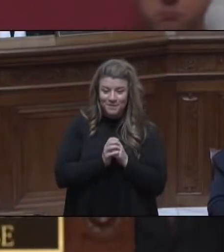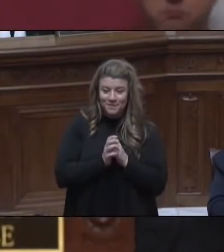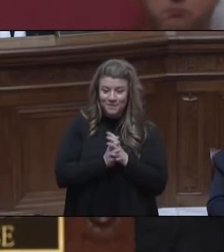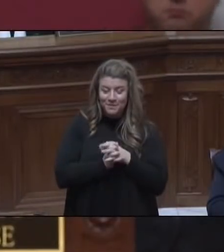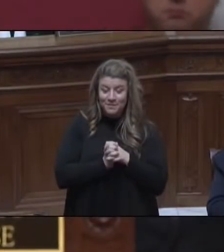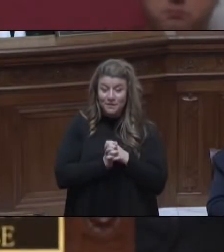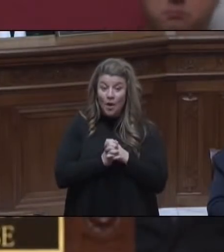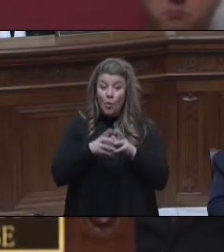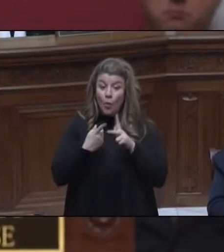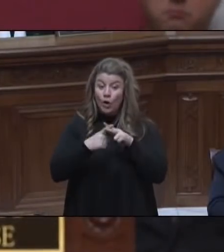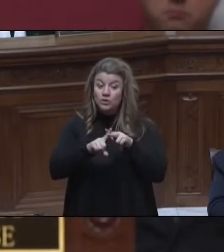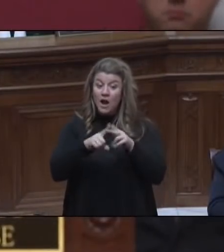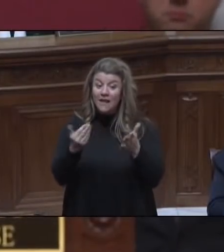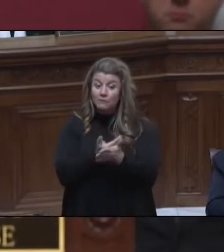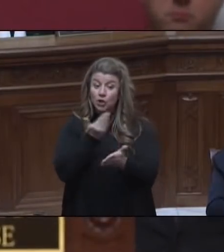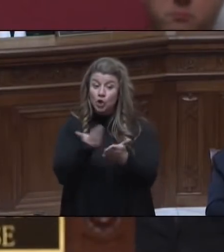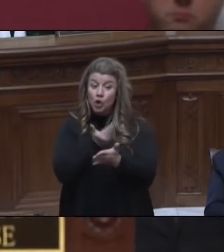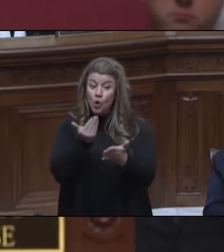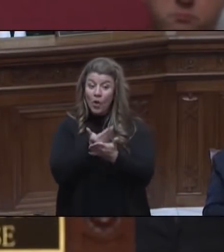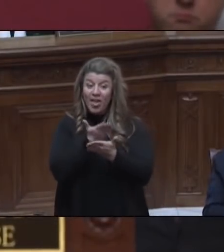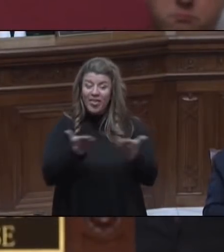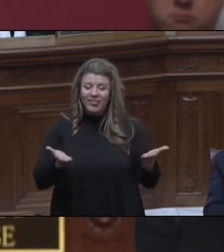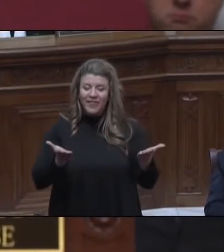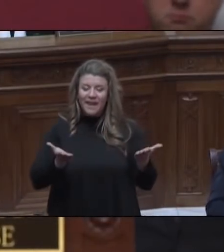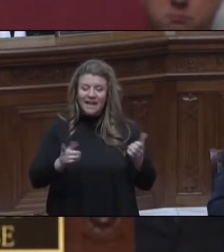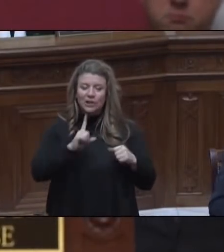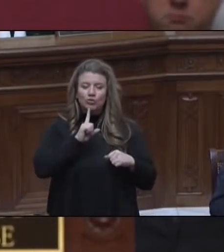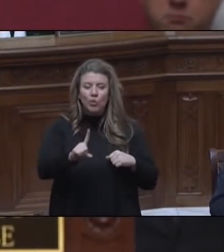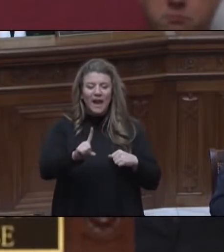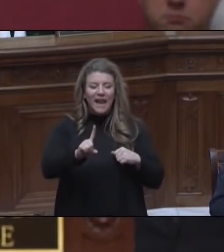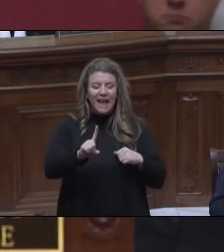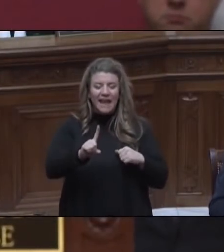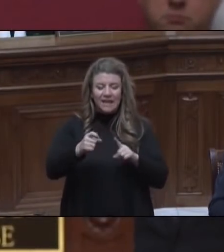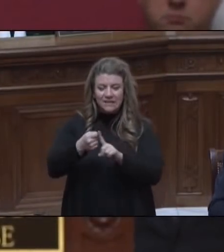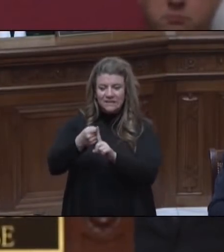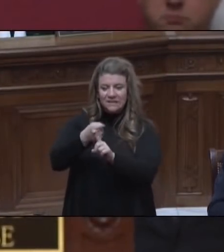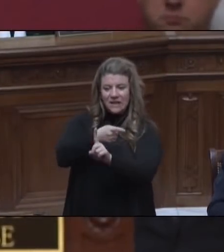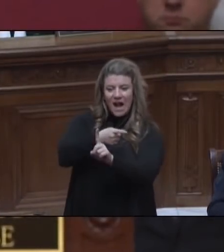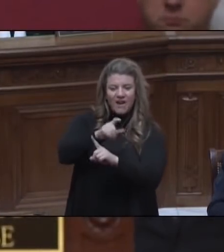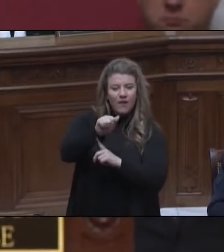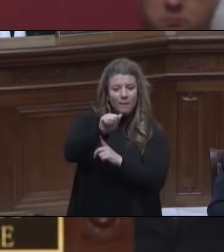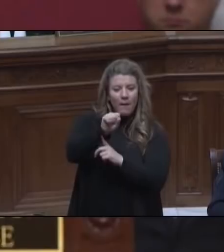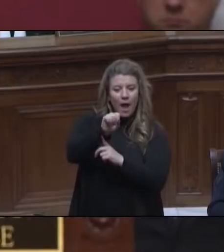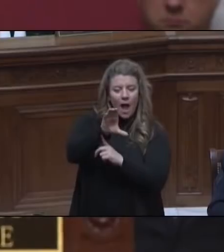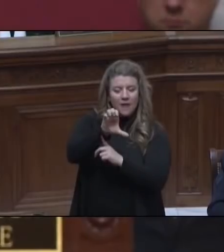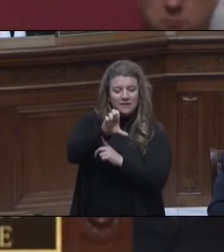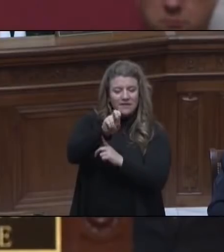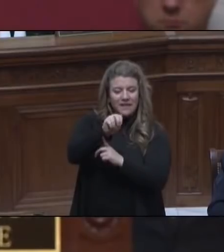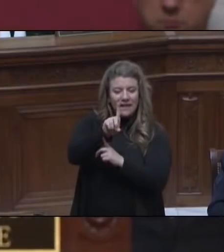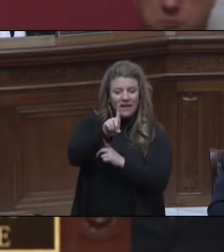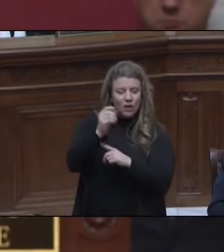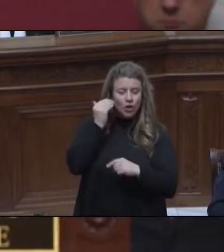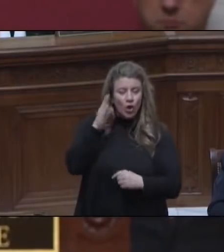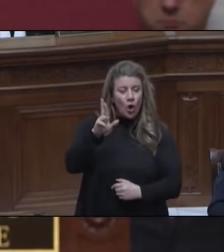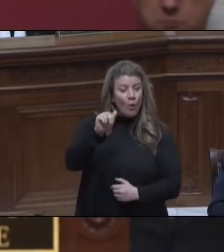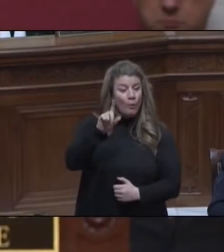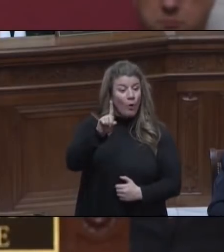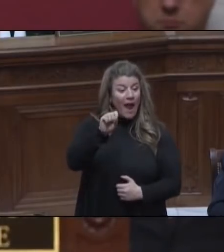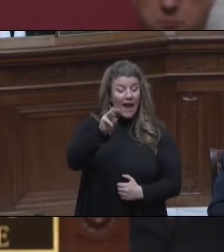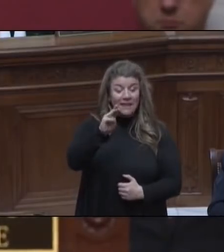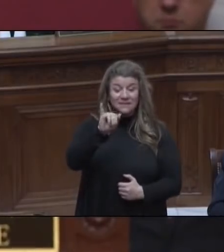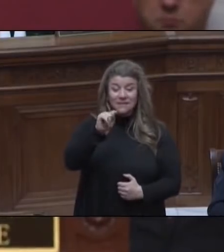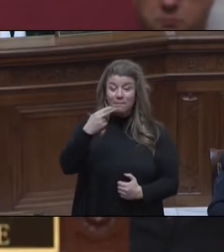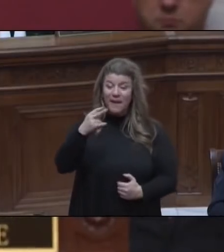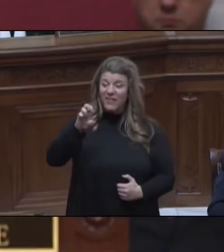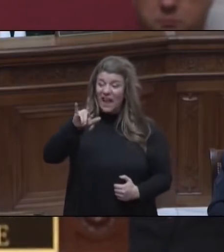We are starting a new thing that is really spawned from Ascend, and it's, you know, that Brad Smith and Elise have come up